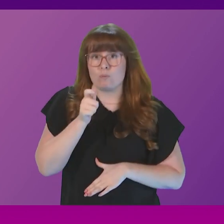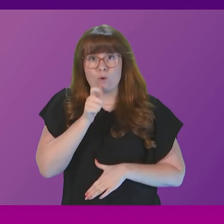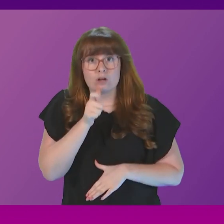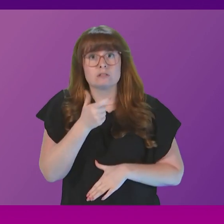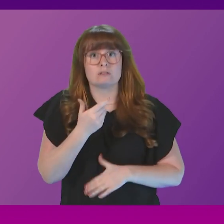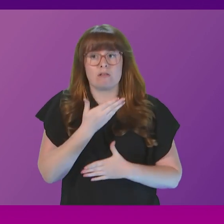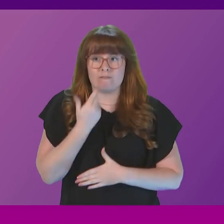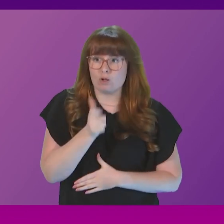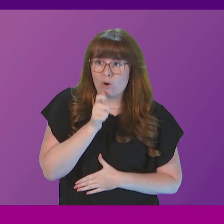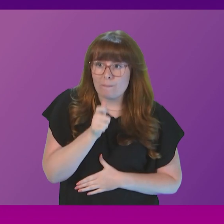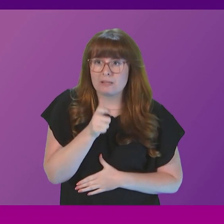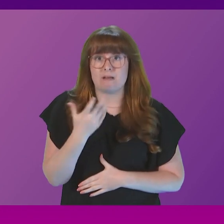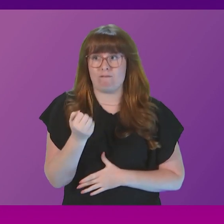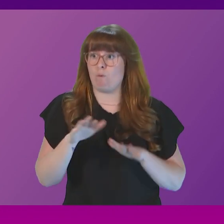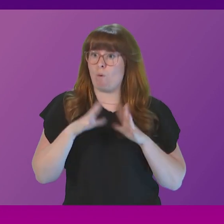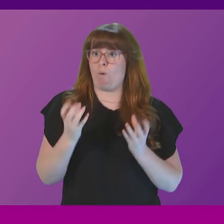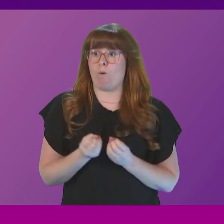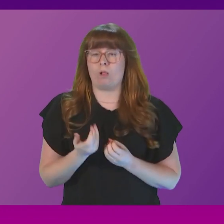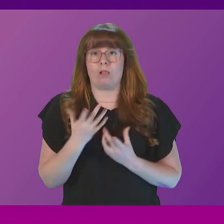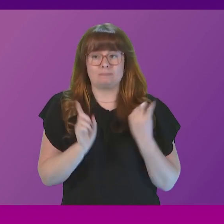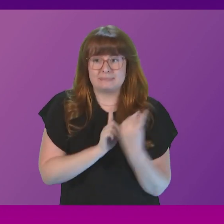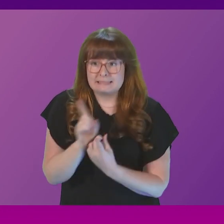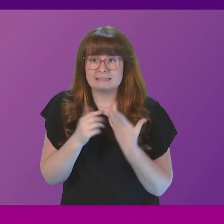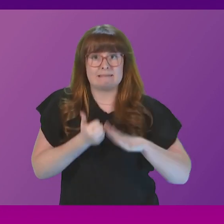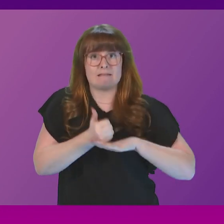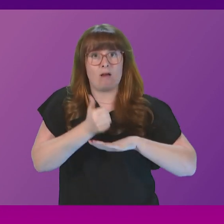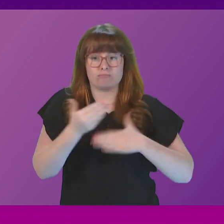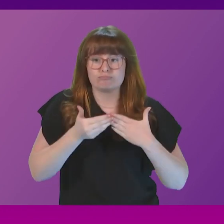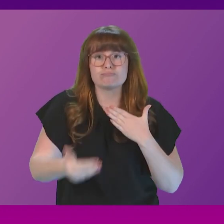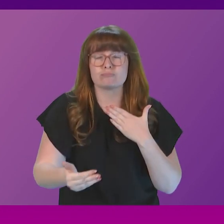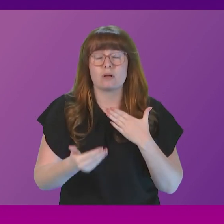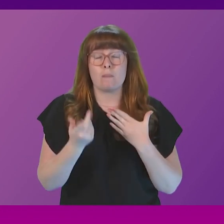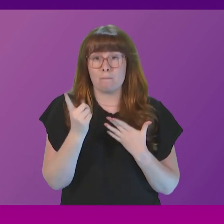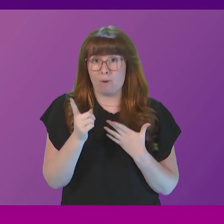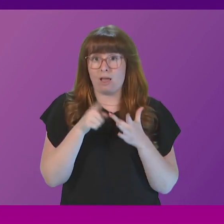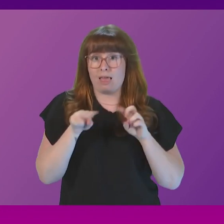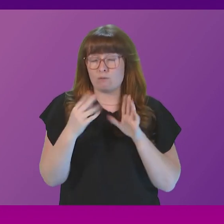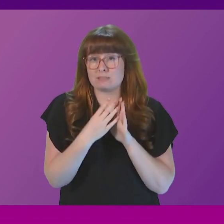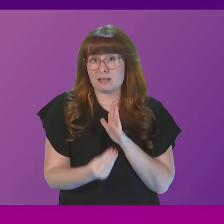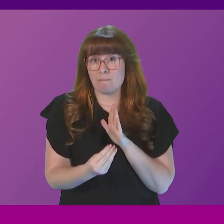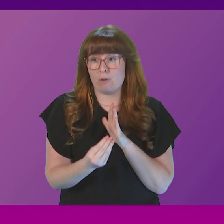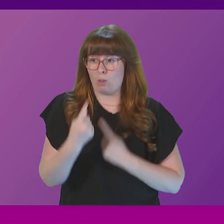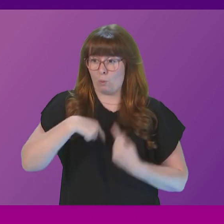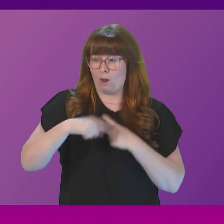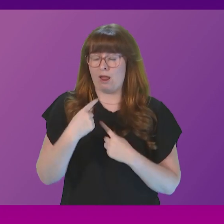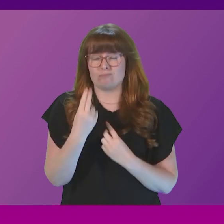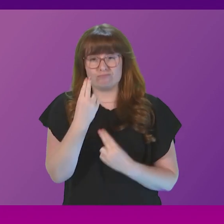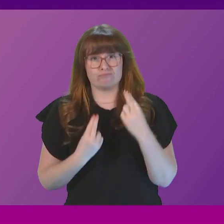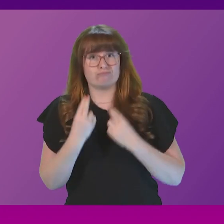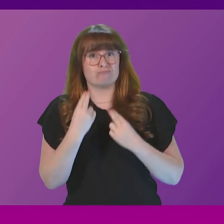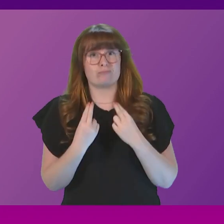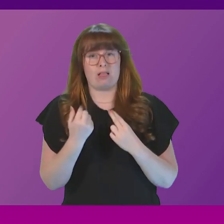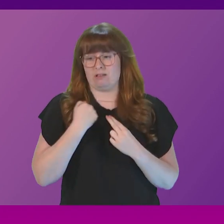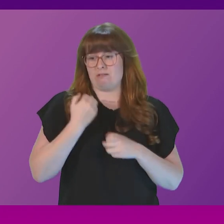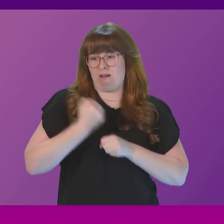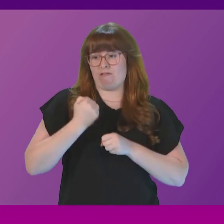You can have all the cordial meetings in the world. But if, for example, we are being undermined, this Parliament is